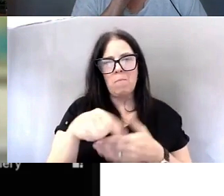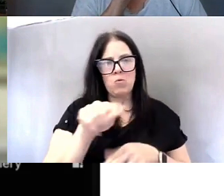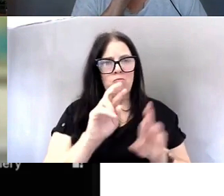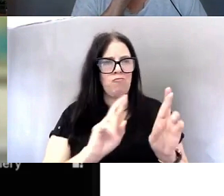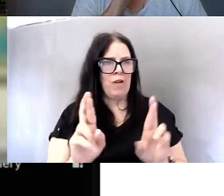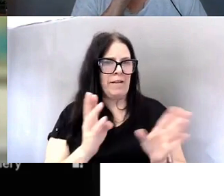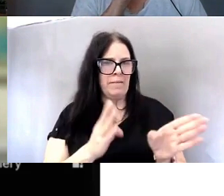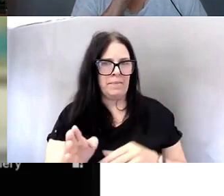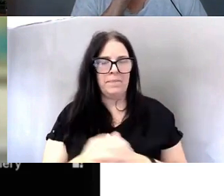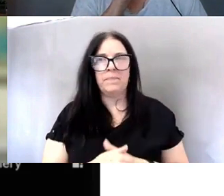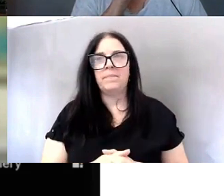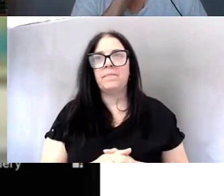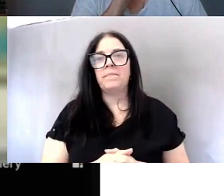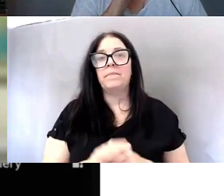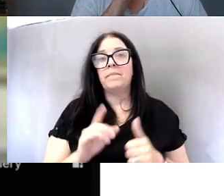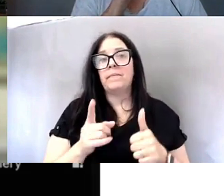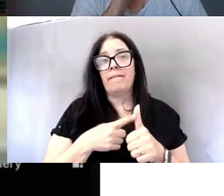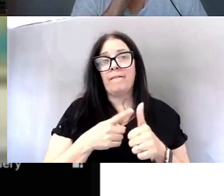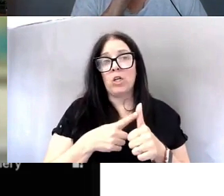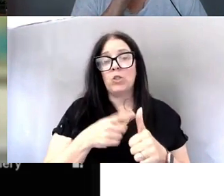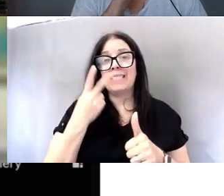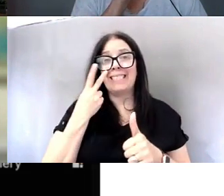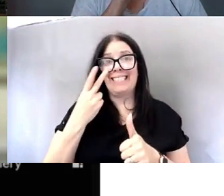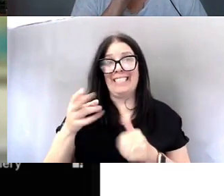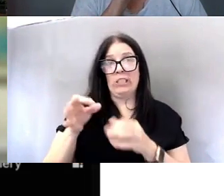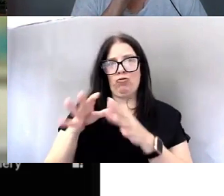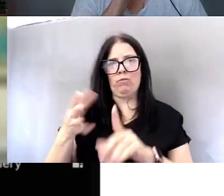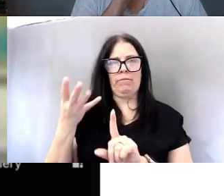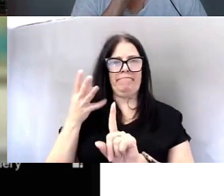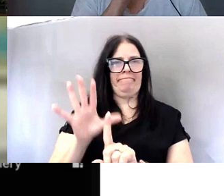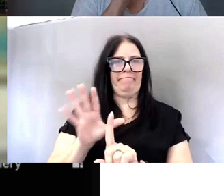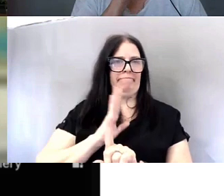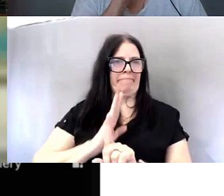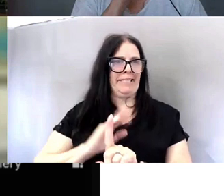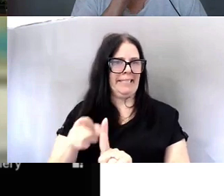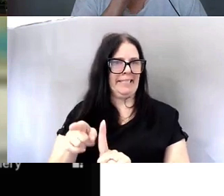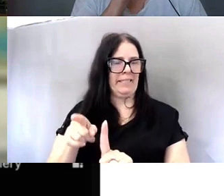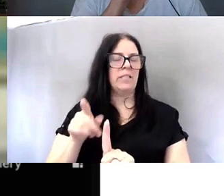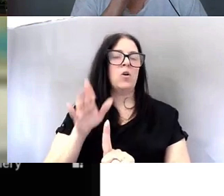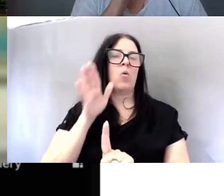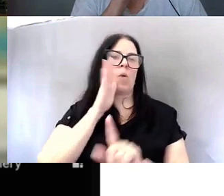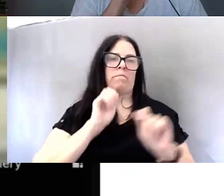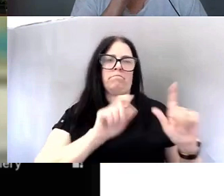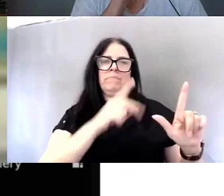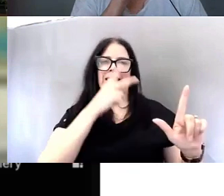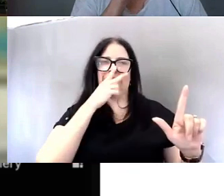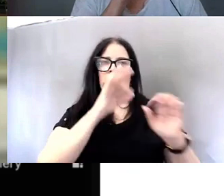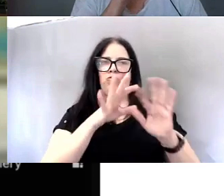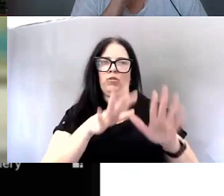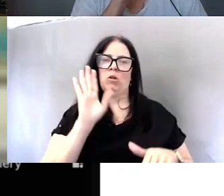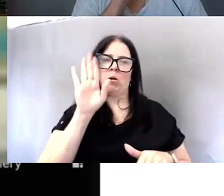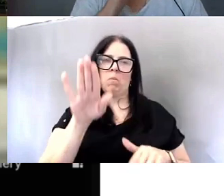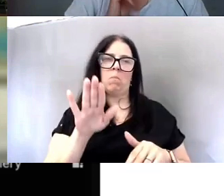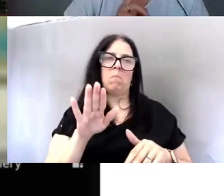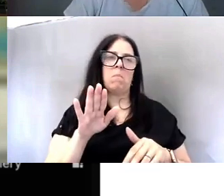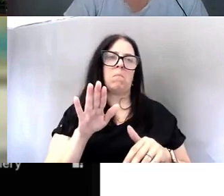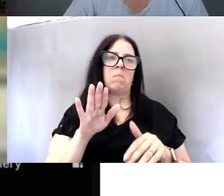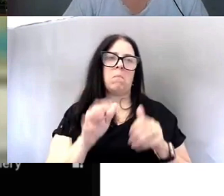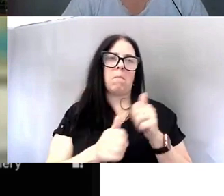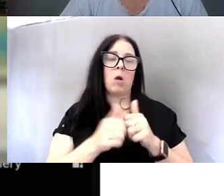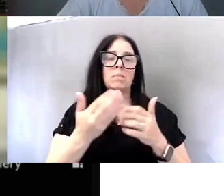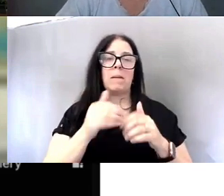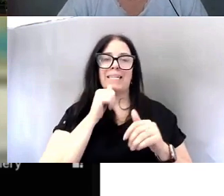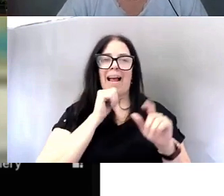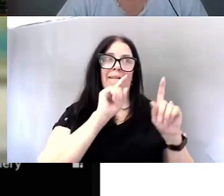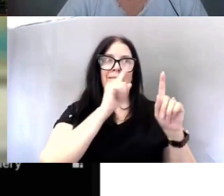all, Rebecca's screen is spotlighted, so her video will be showing most of the time, maybe not the first video, but somewhere between the 3